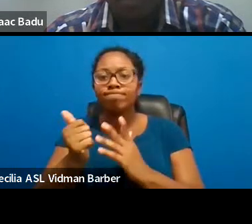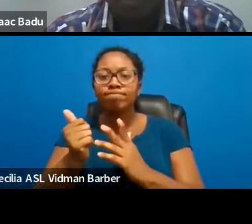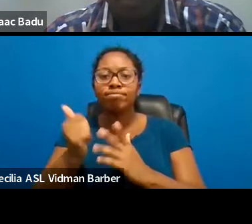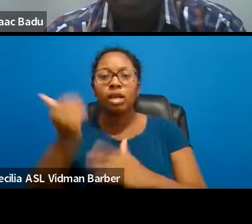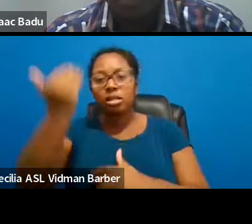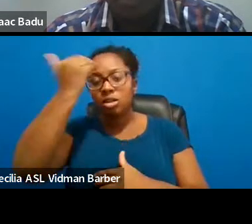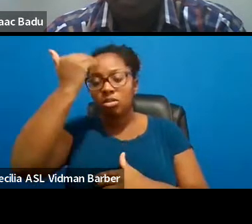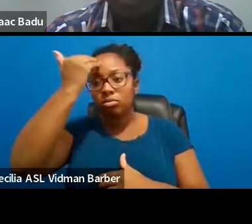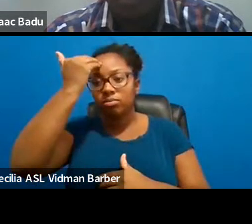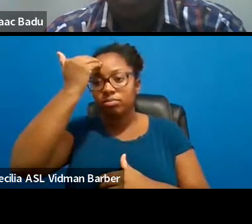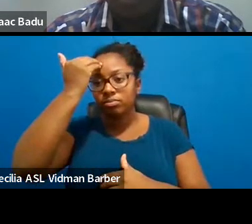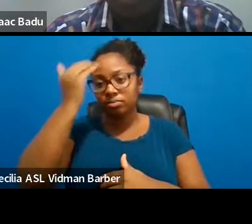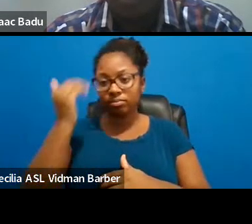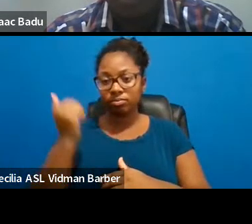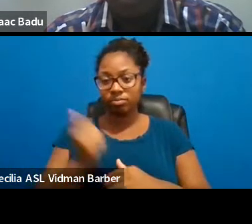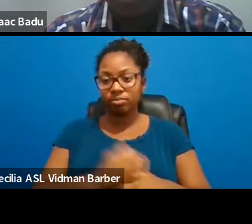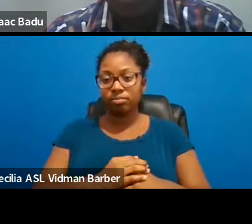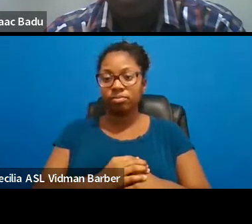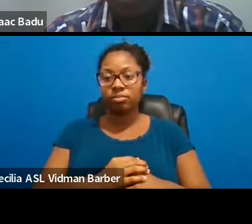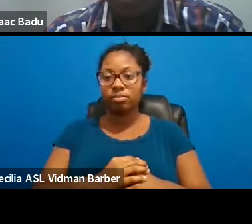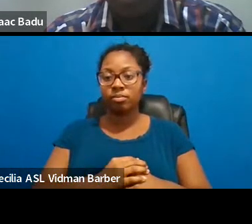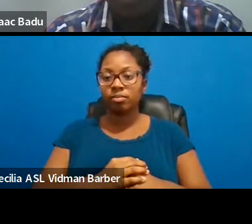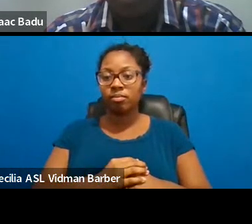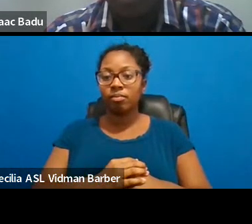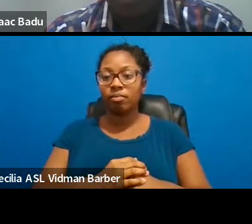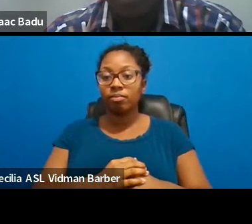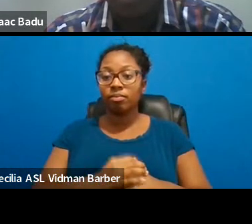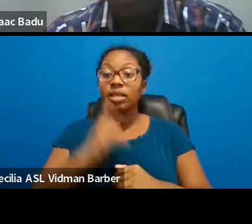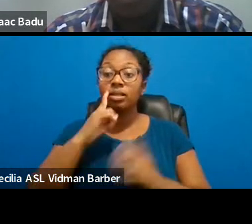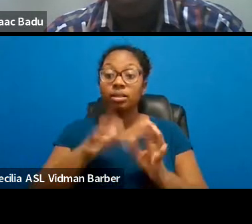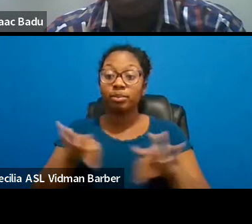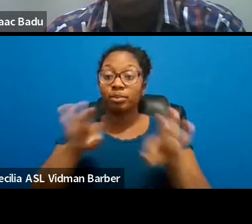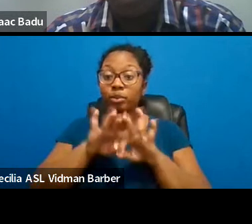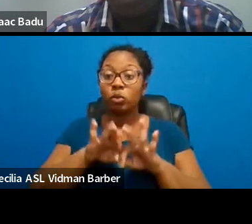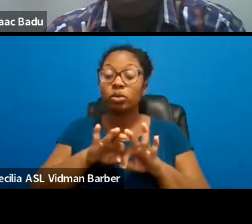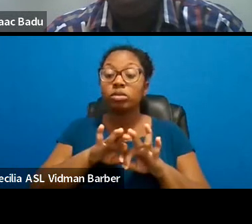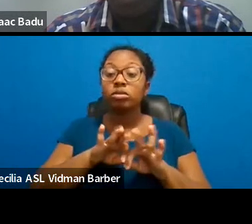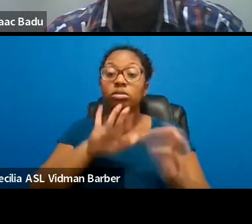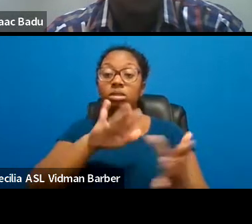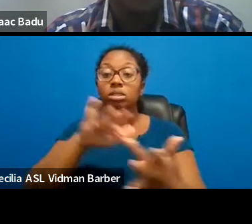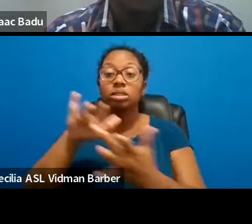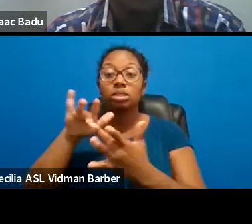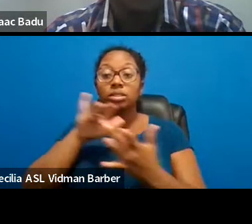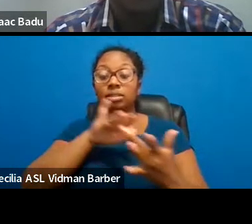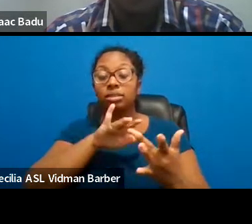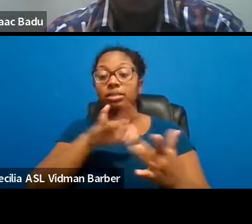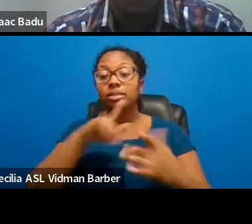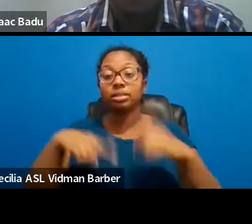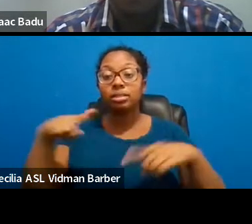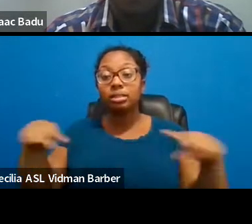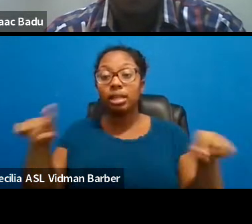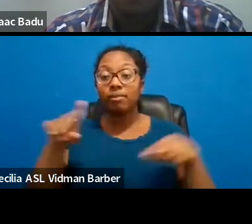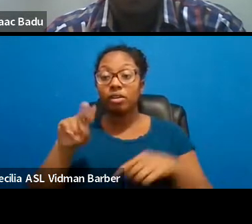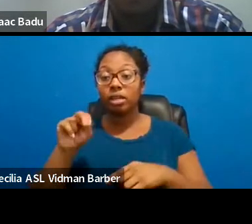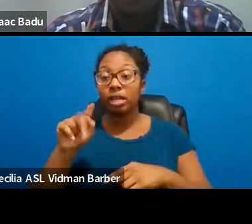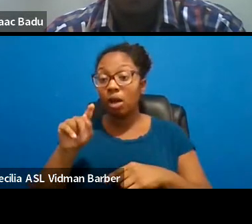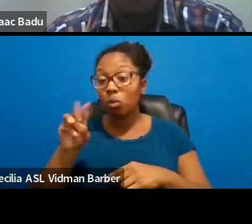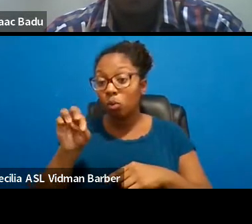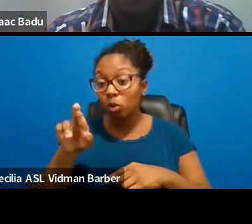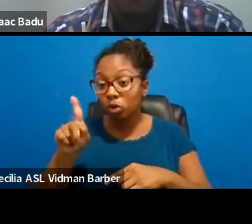and being in charge of extending or expanding communities of different networks in Africa, I would say that there's a lot of